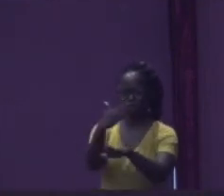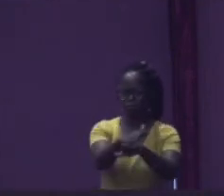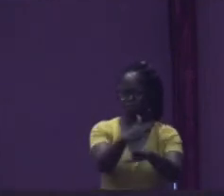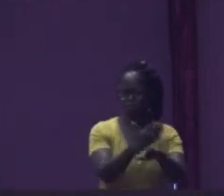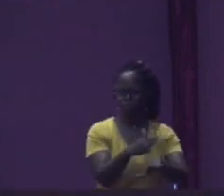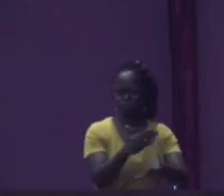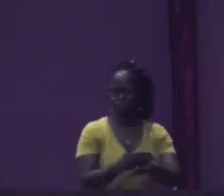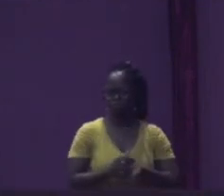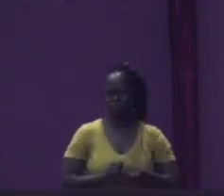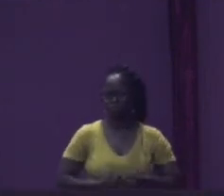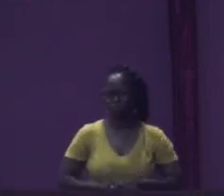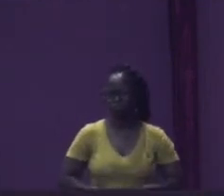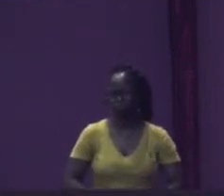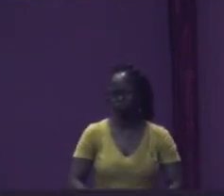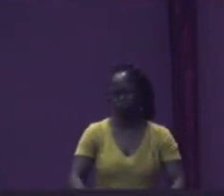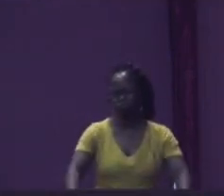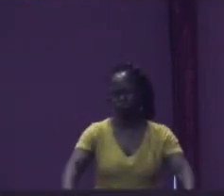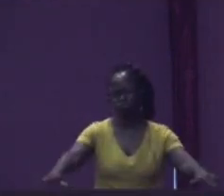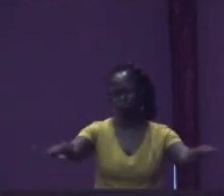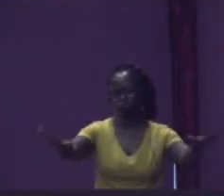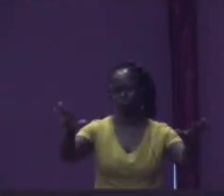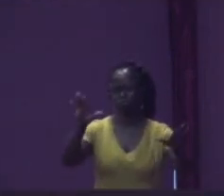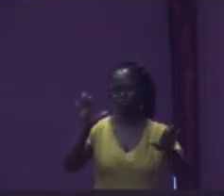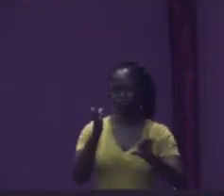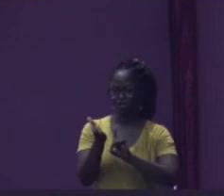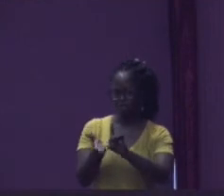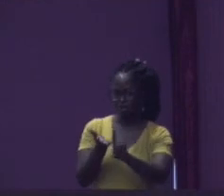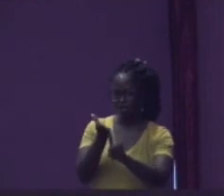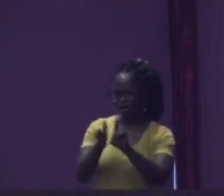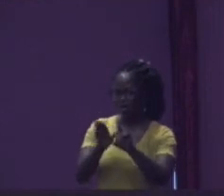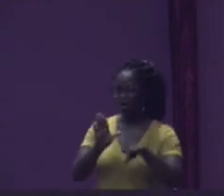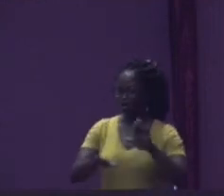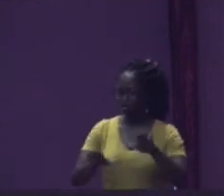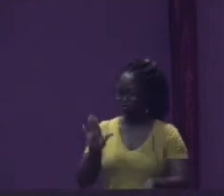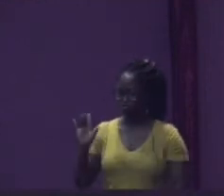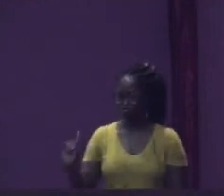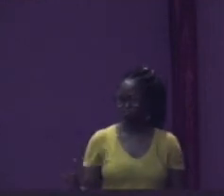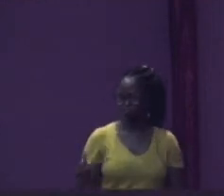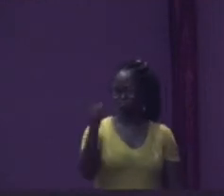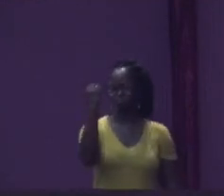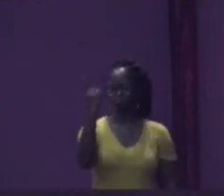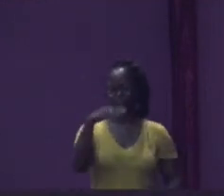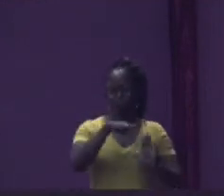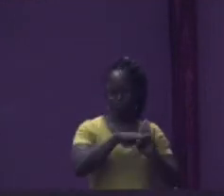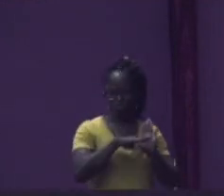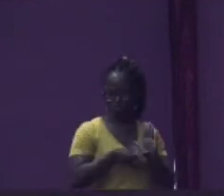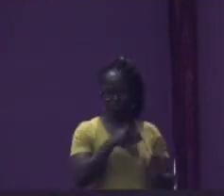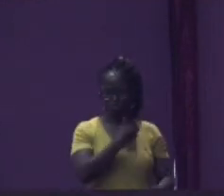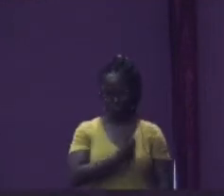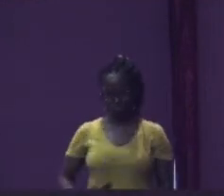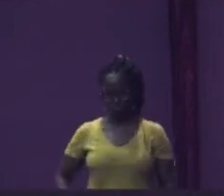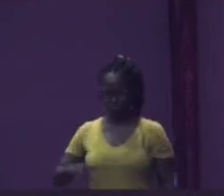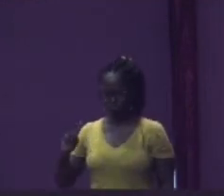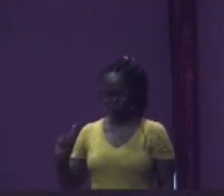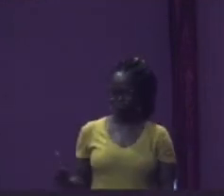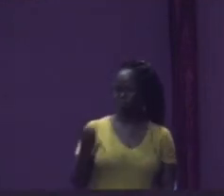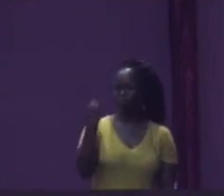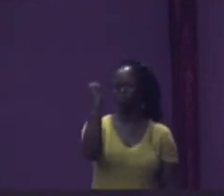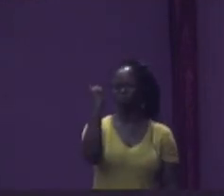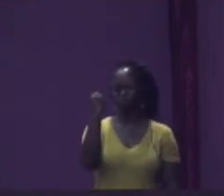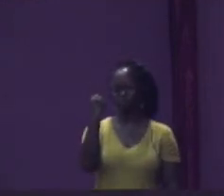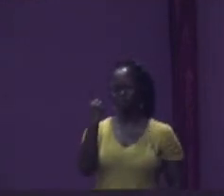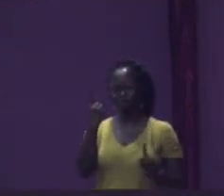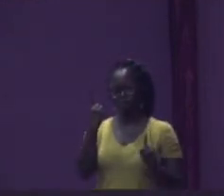That probably would be unheard of as a government program. So they'll